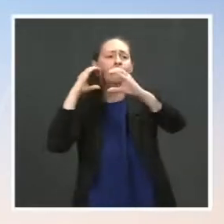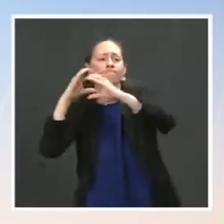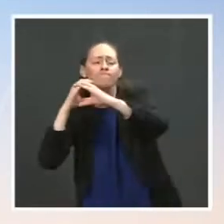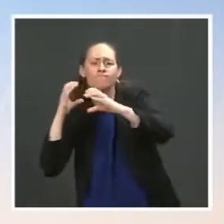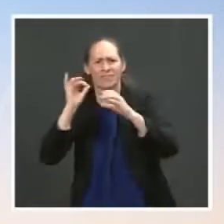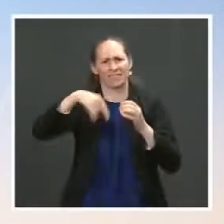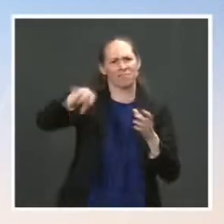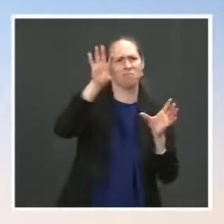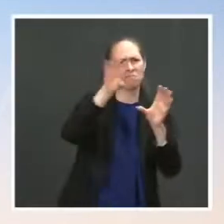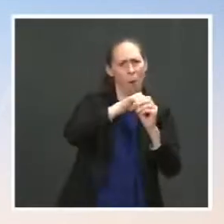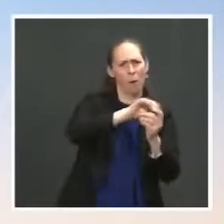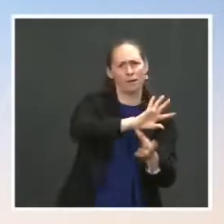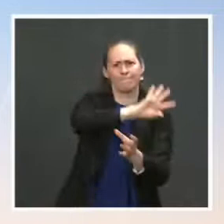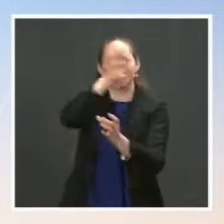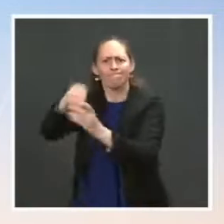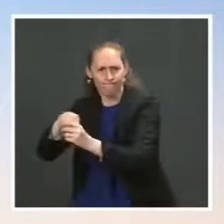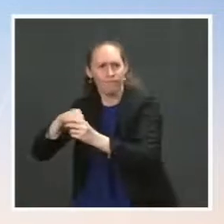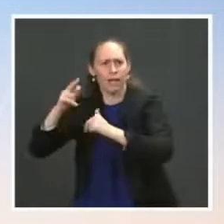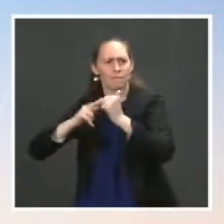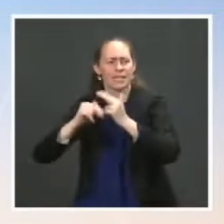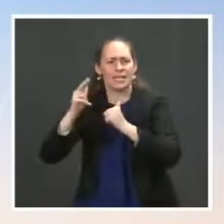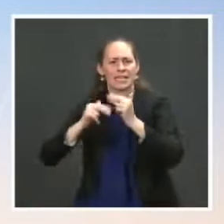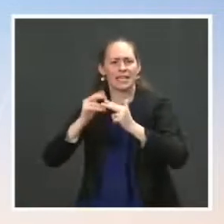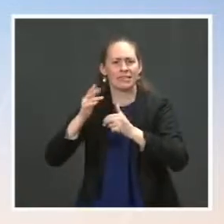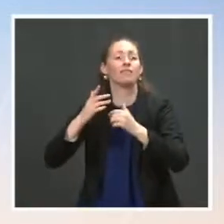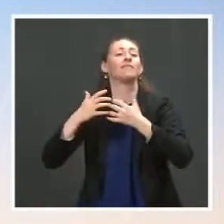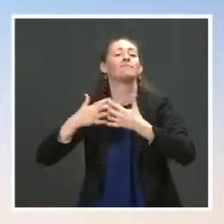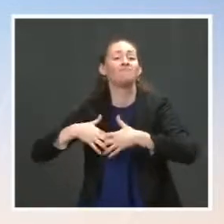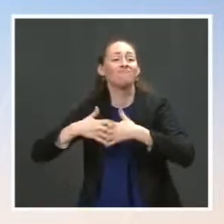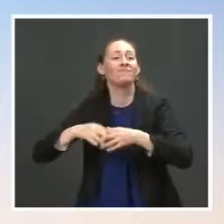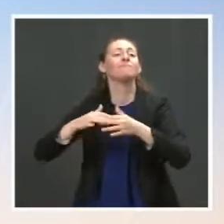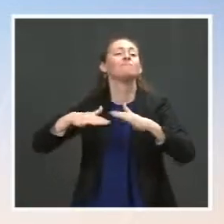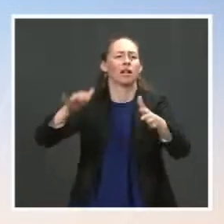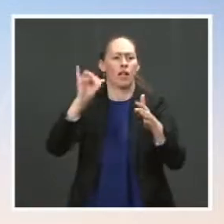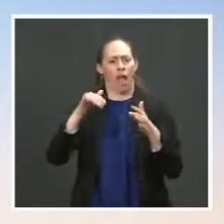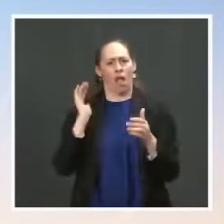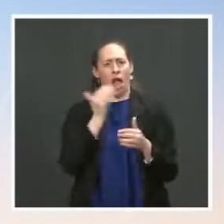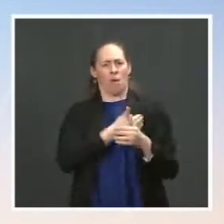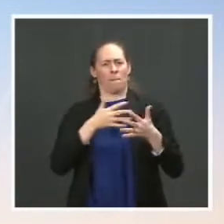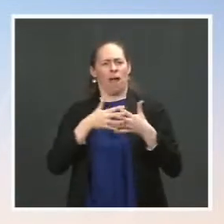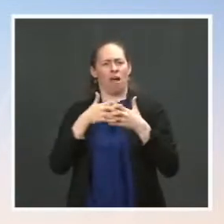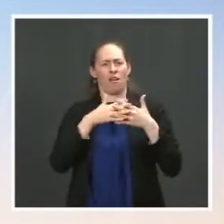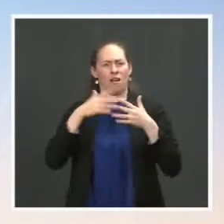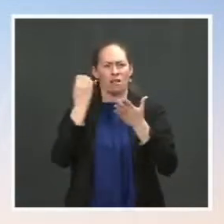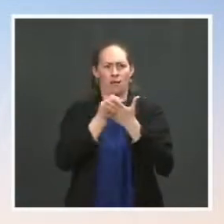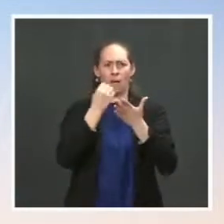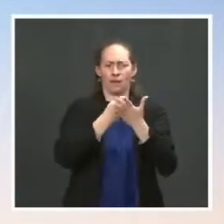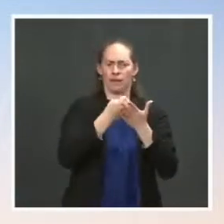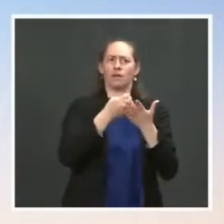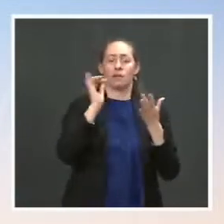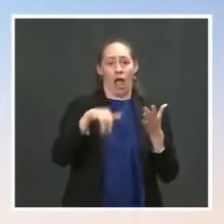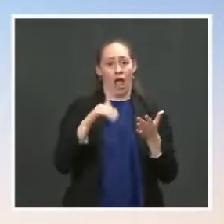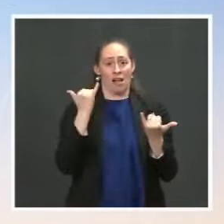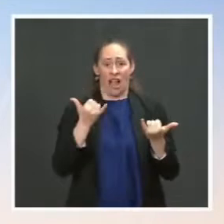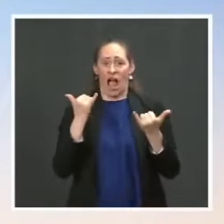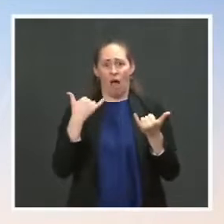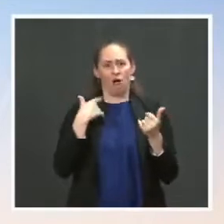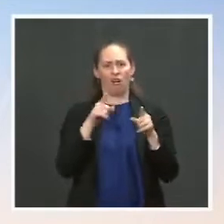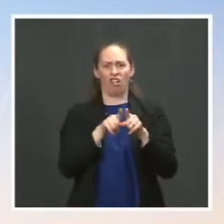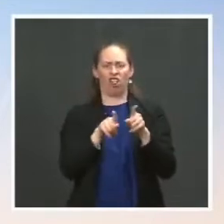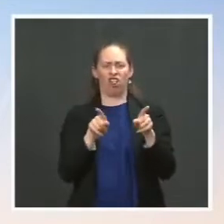lines. So this is a jobs plan that is building America's economy from the middle class out, coming at just the right